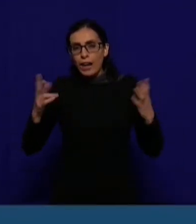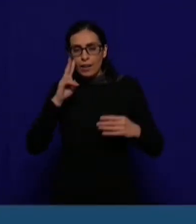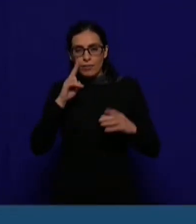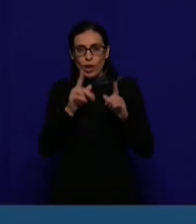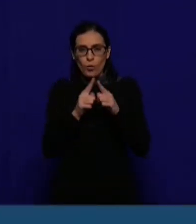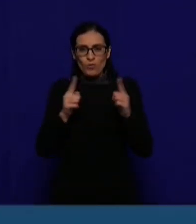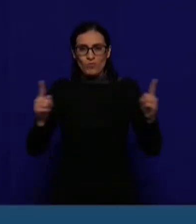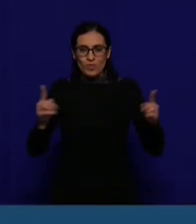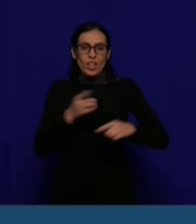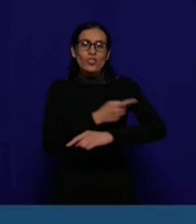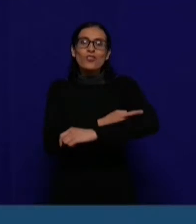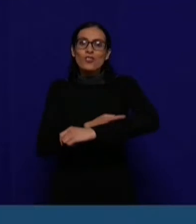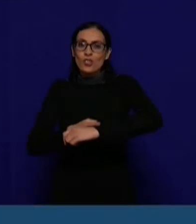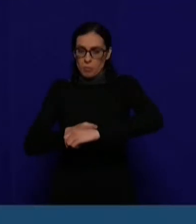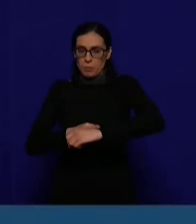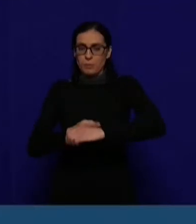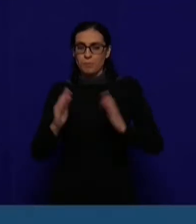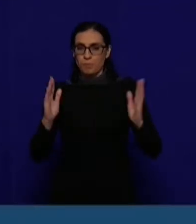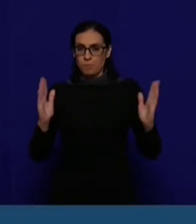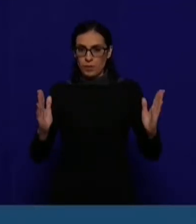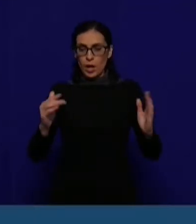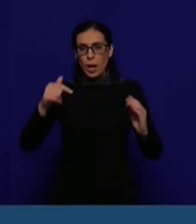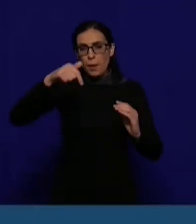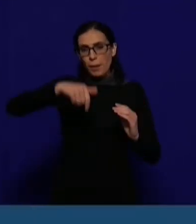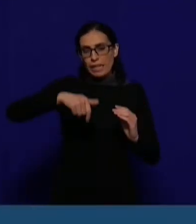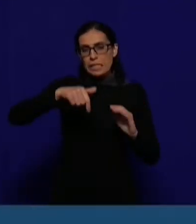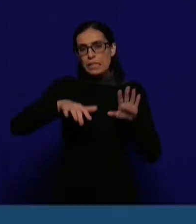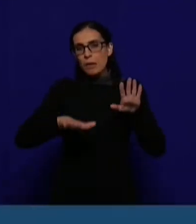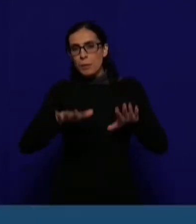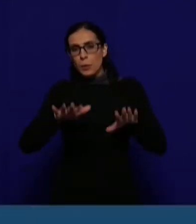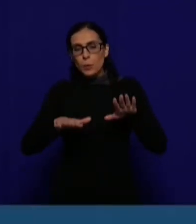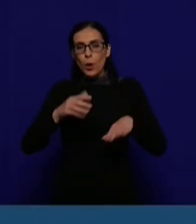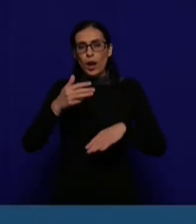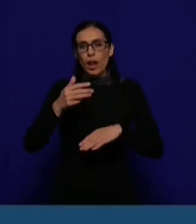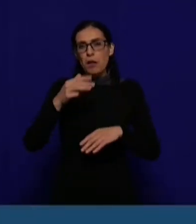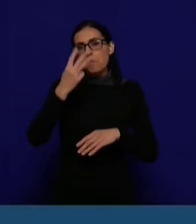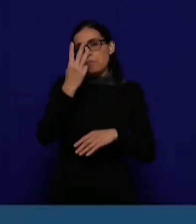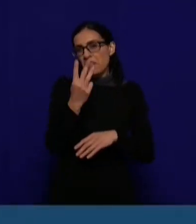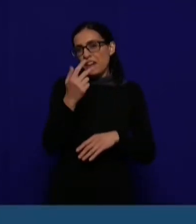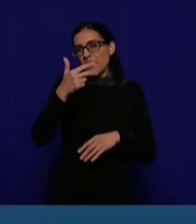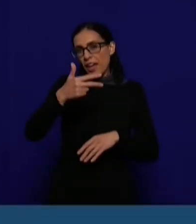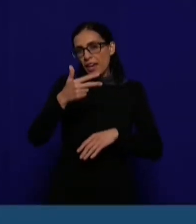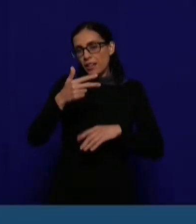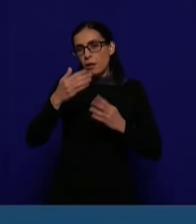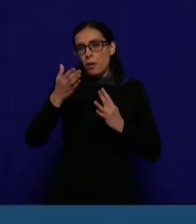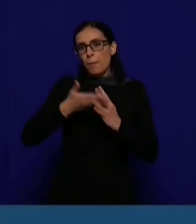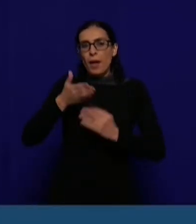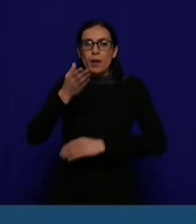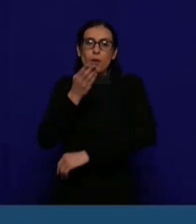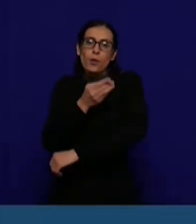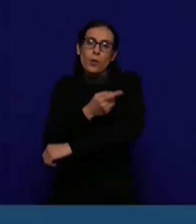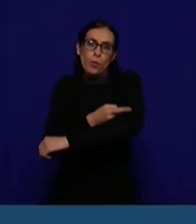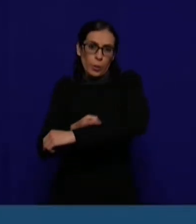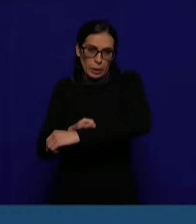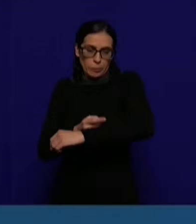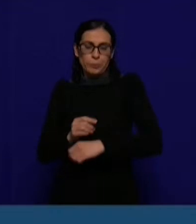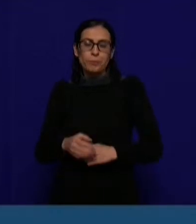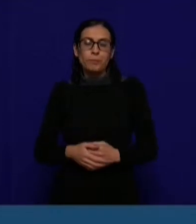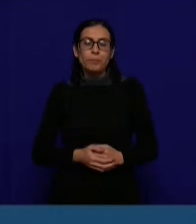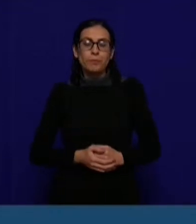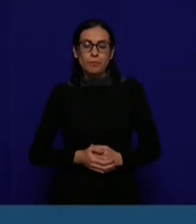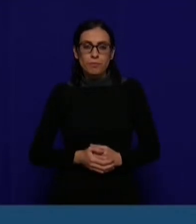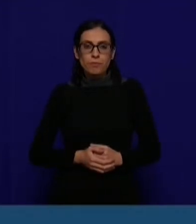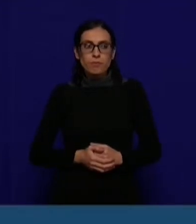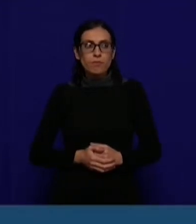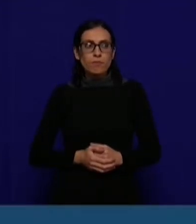bħalissa is-7-day moving average huwa ta' 38. Il-varjanti, palma rajna d-dinja kollha